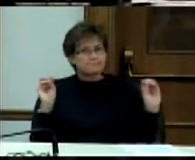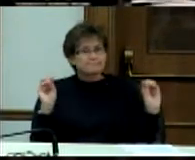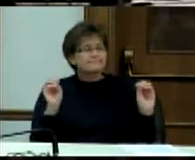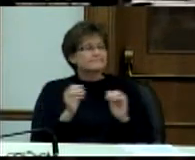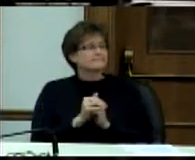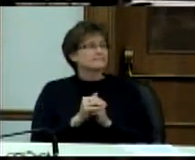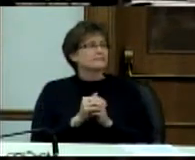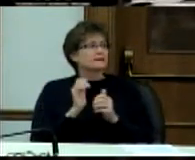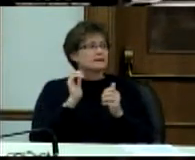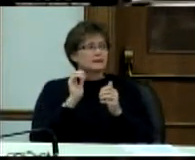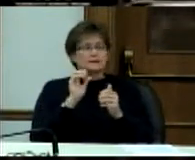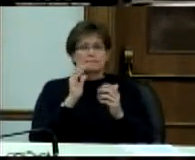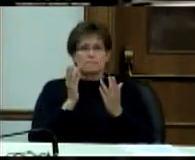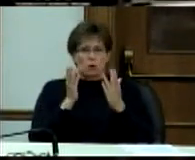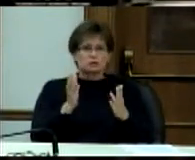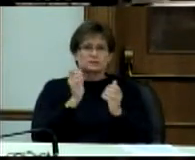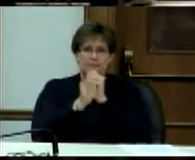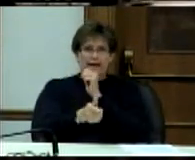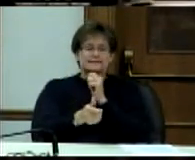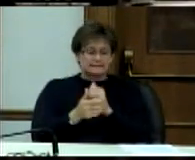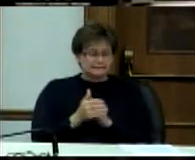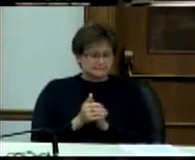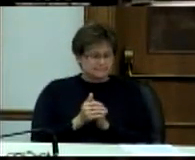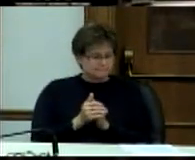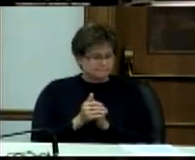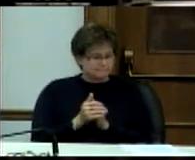sign. Motion carries.